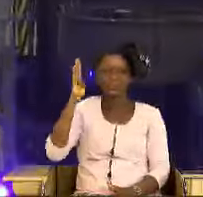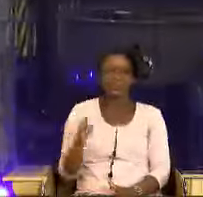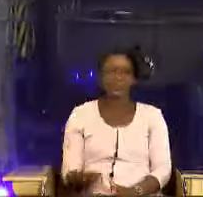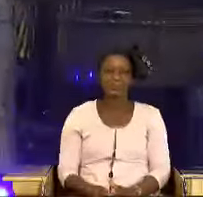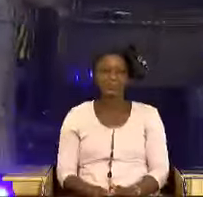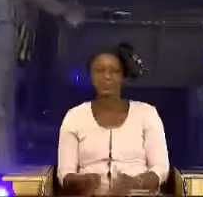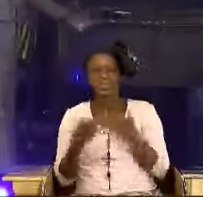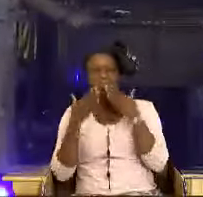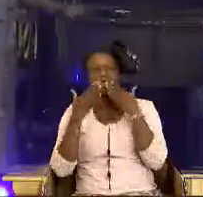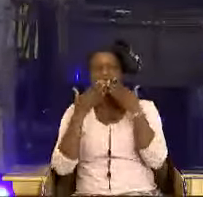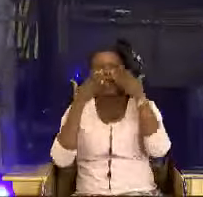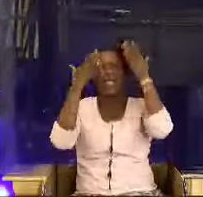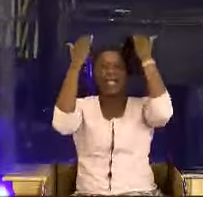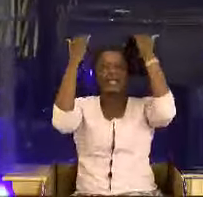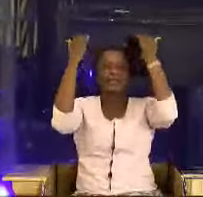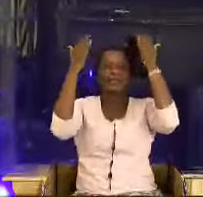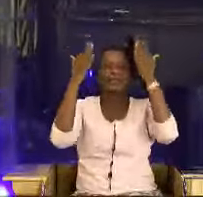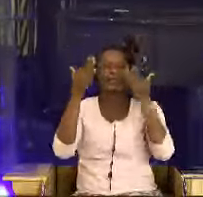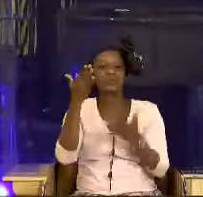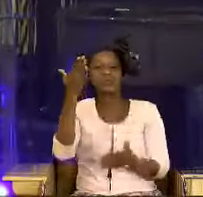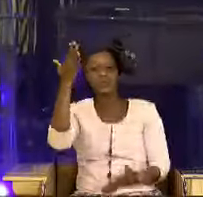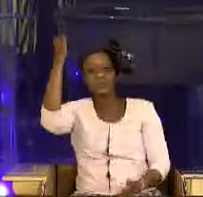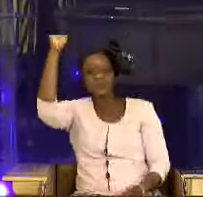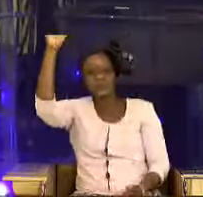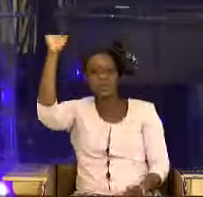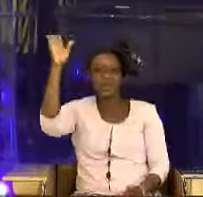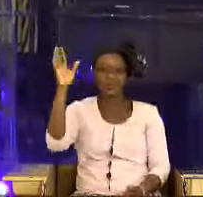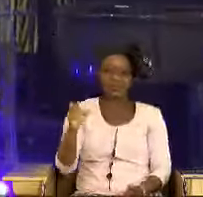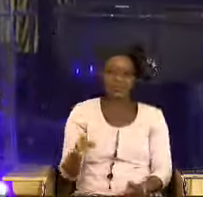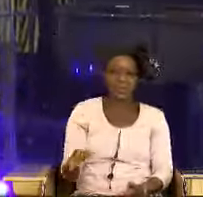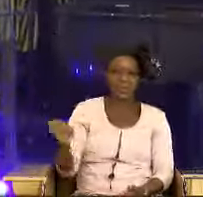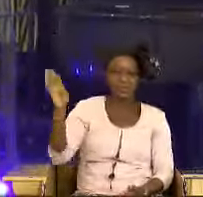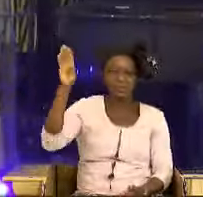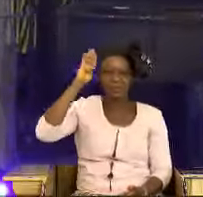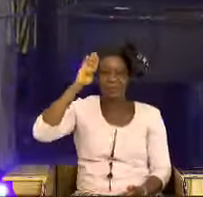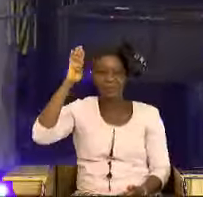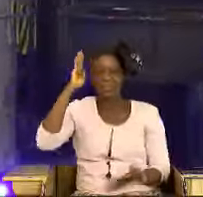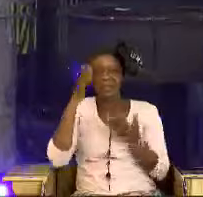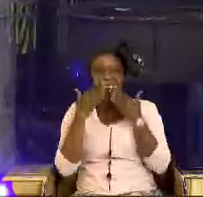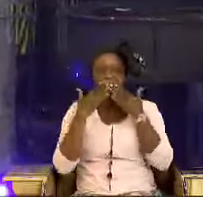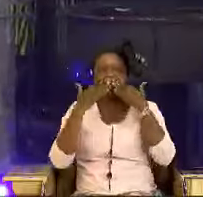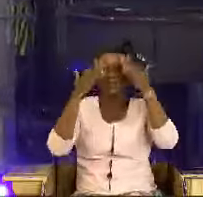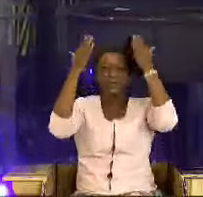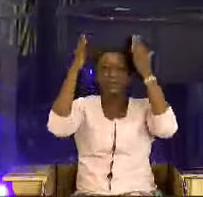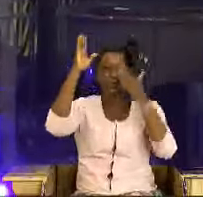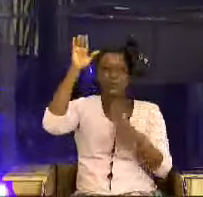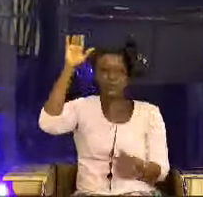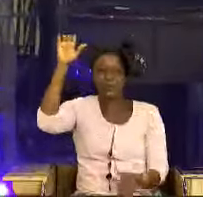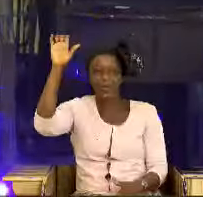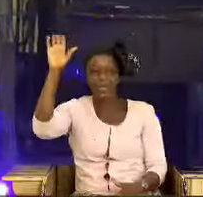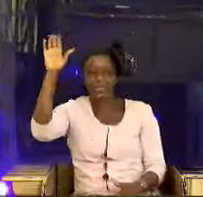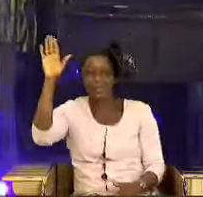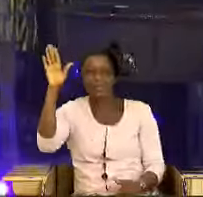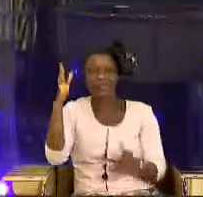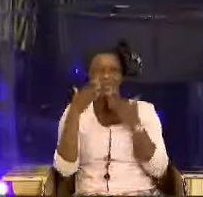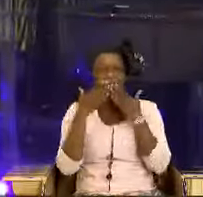AB I say I say